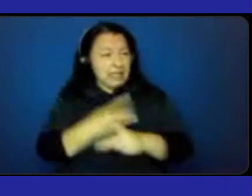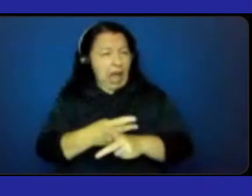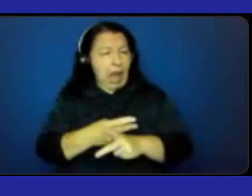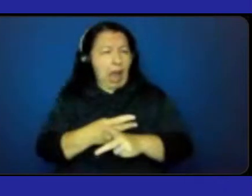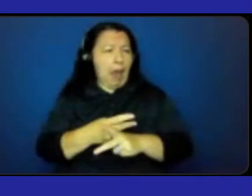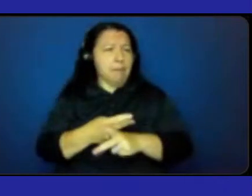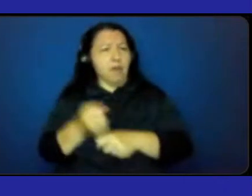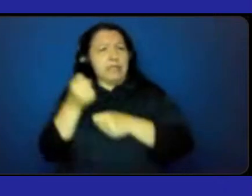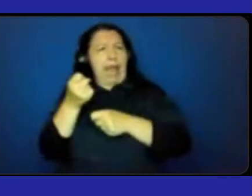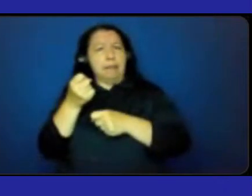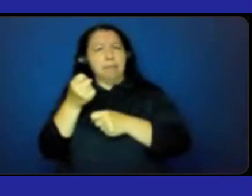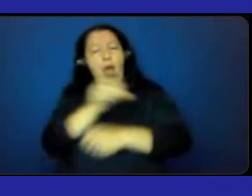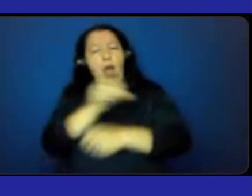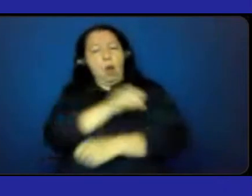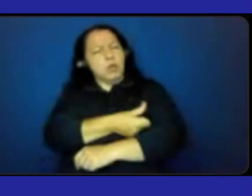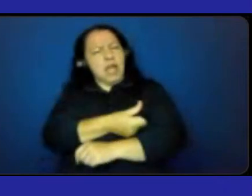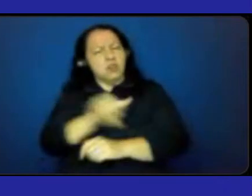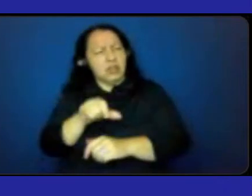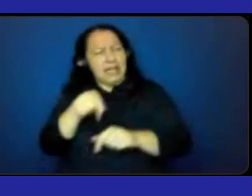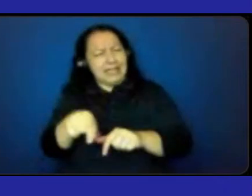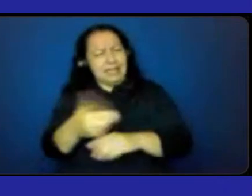authorization like this before?